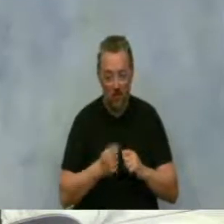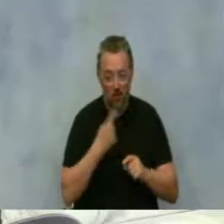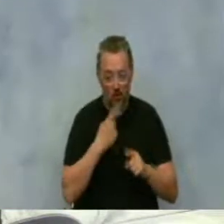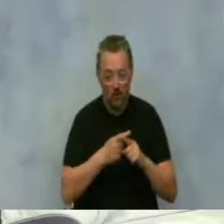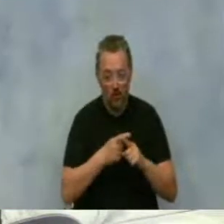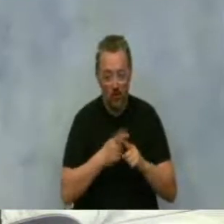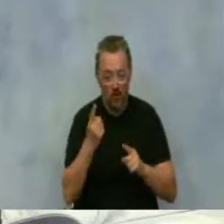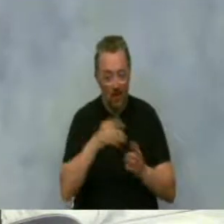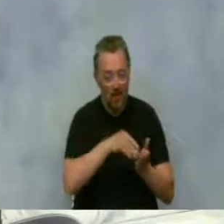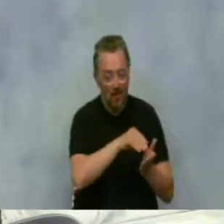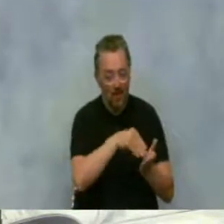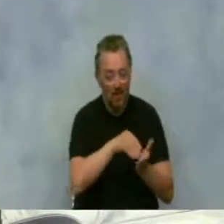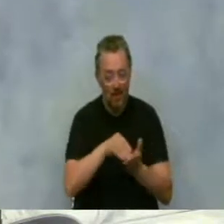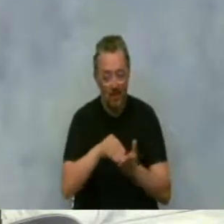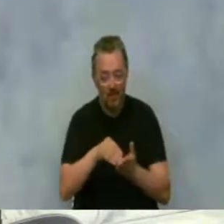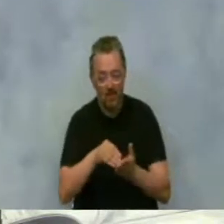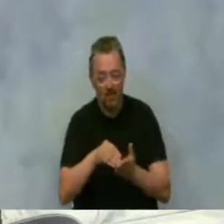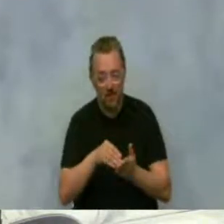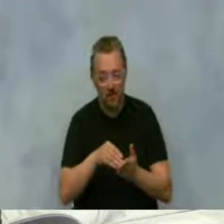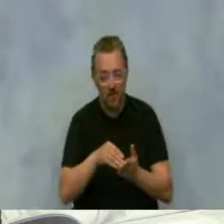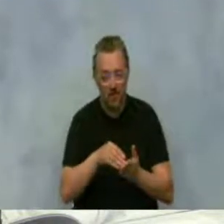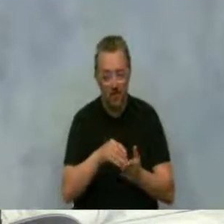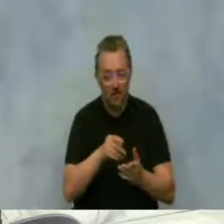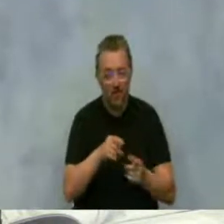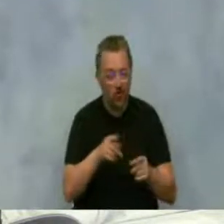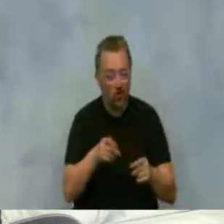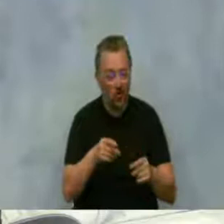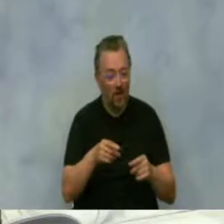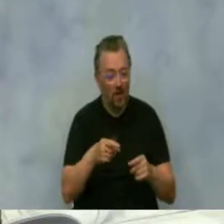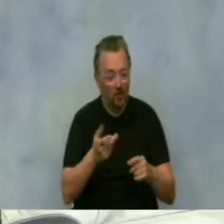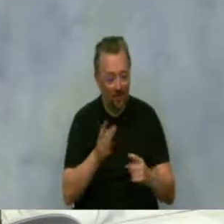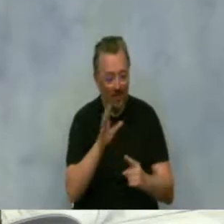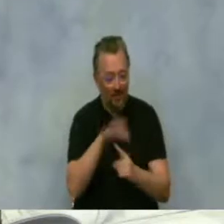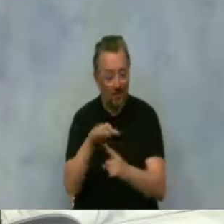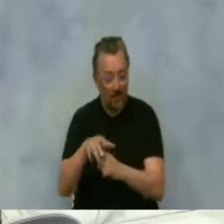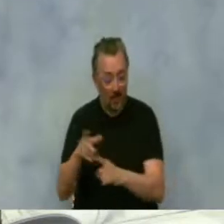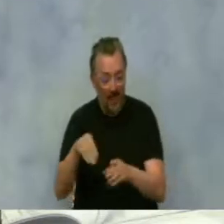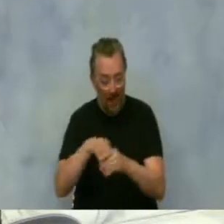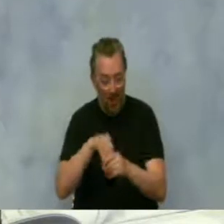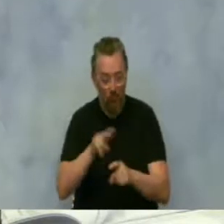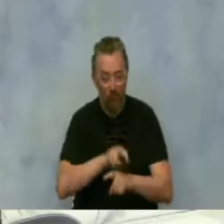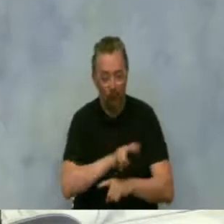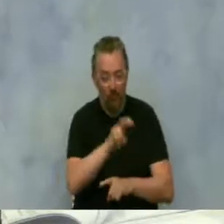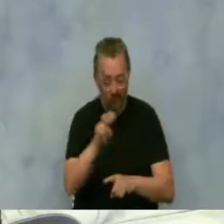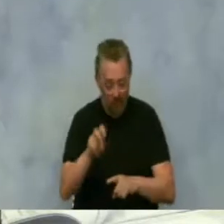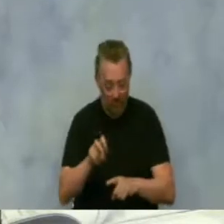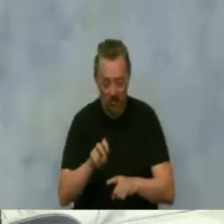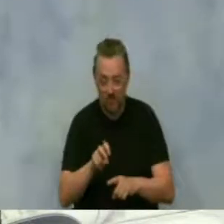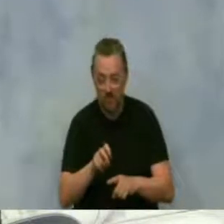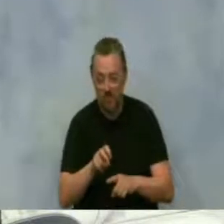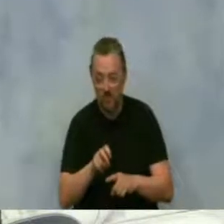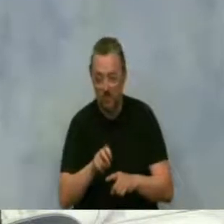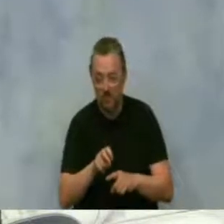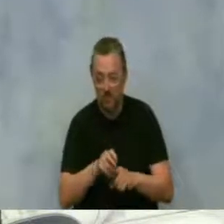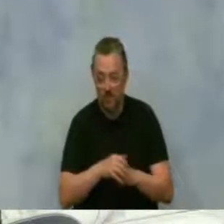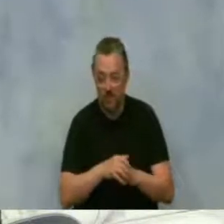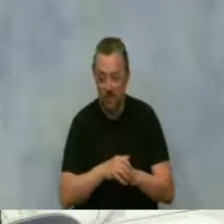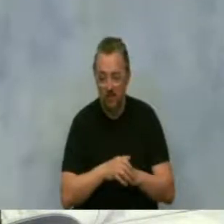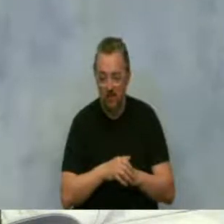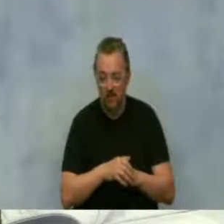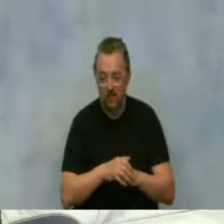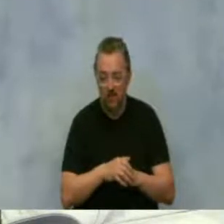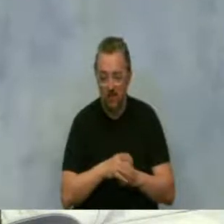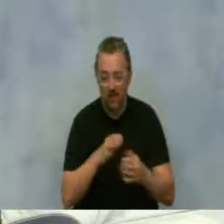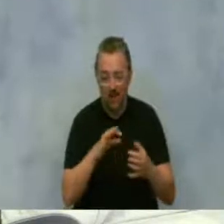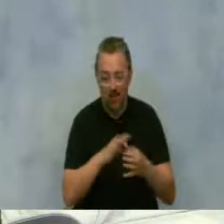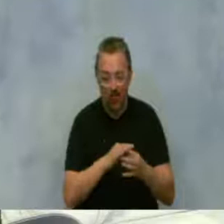what has been termed as park residents, which would include Gypsy Travellers, for the cost of living payments around